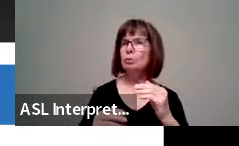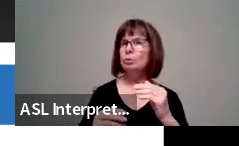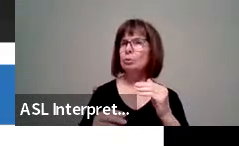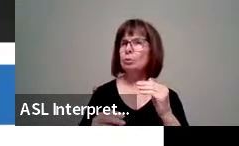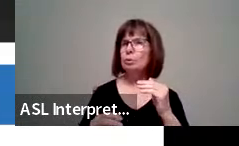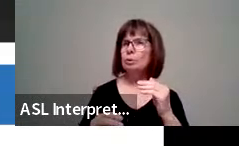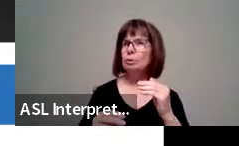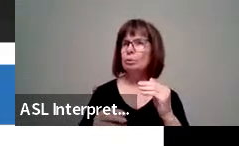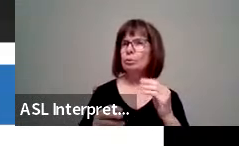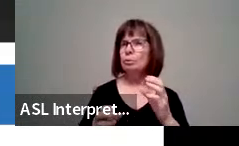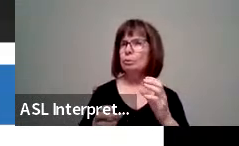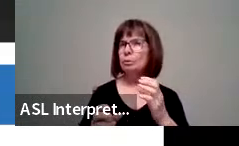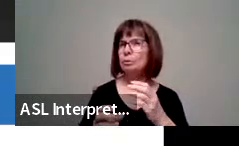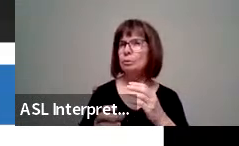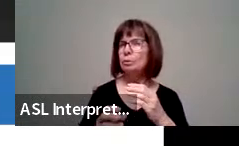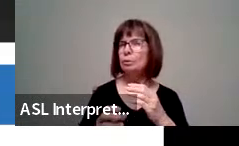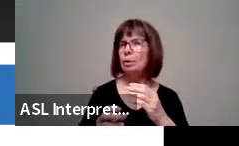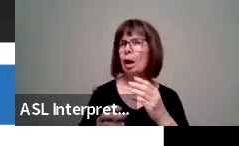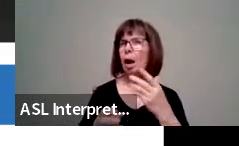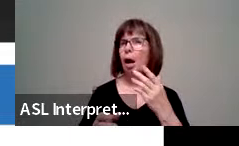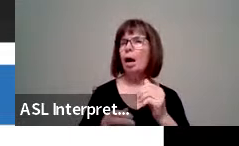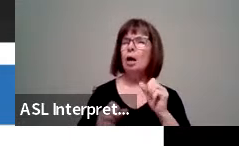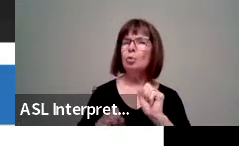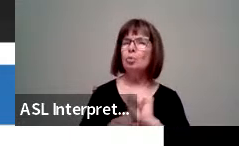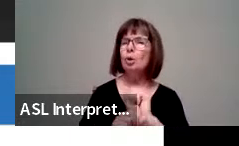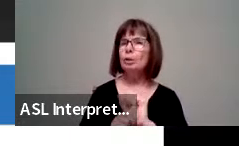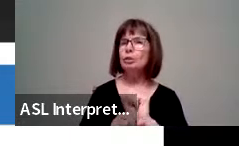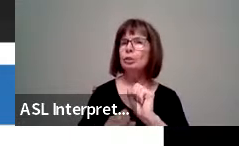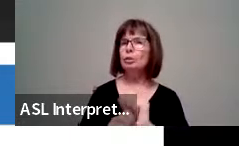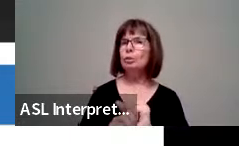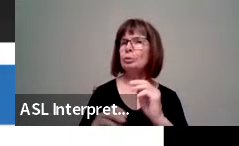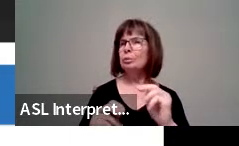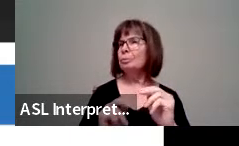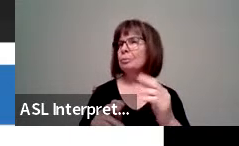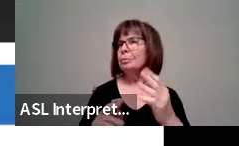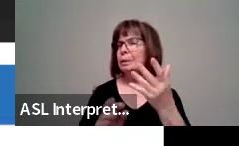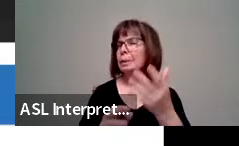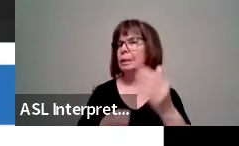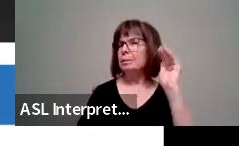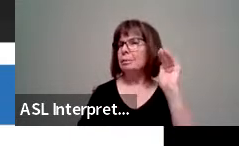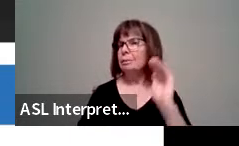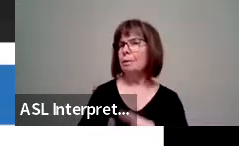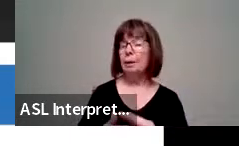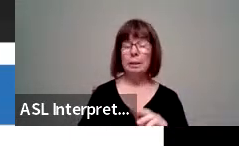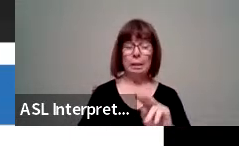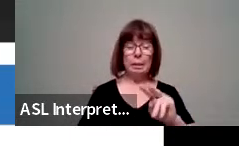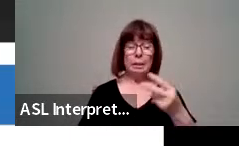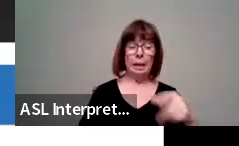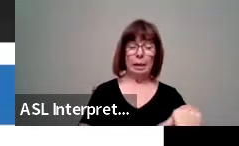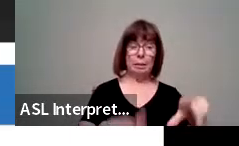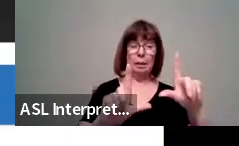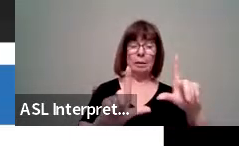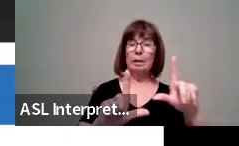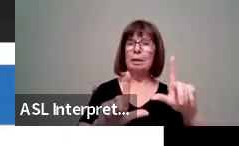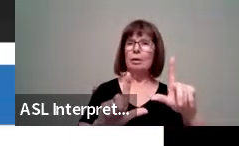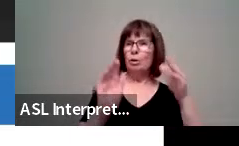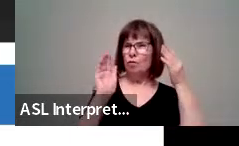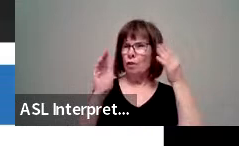being severely reduced, right? Because in the second slide, the focus is going to shift to long COVID.